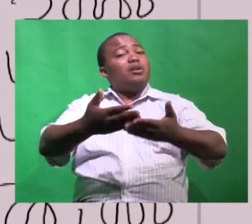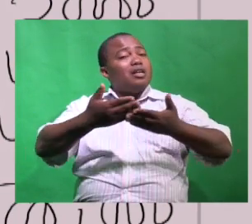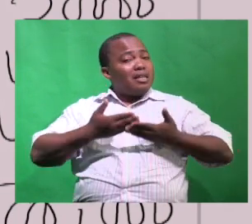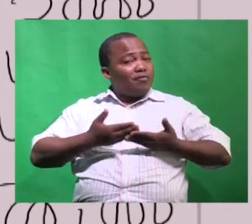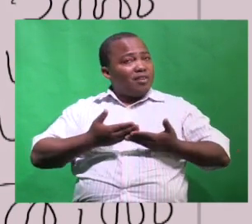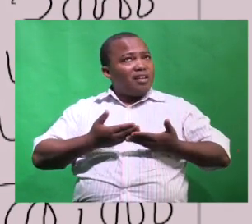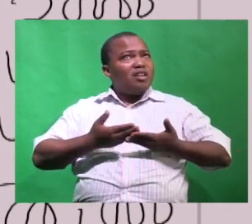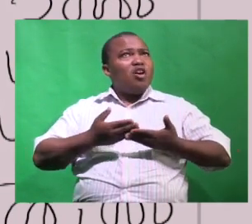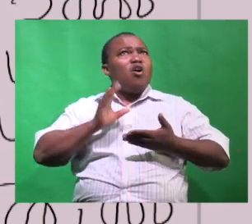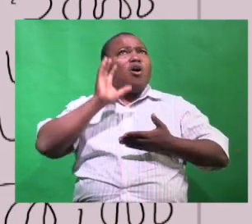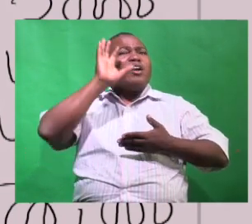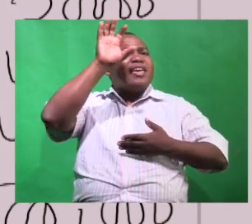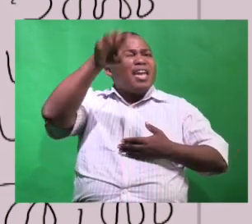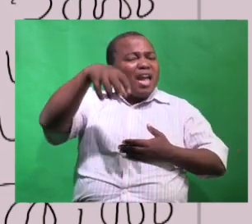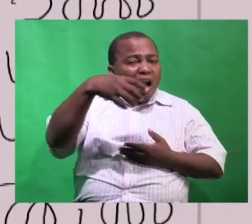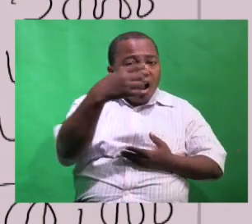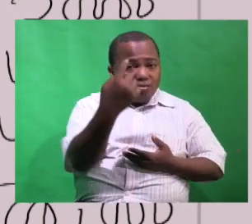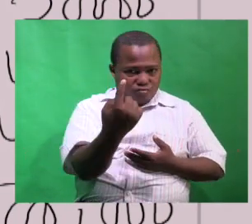year is